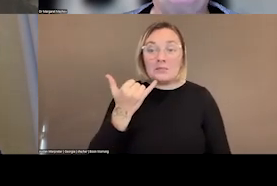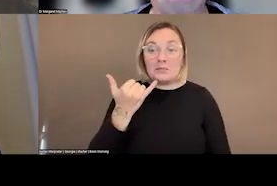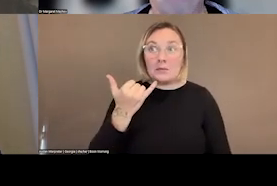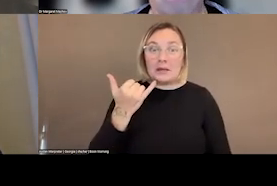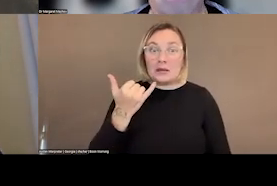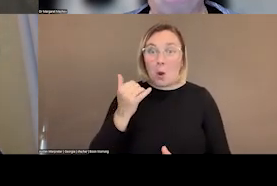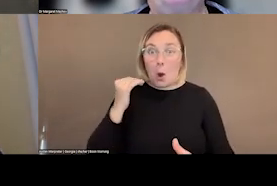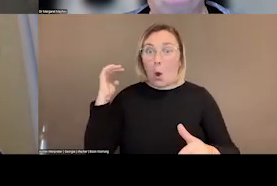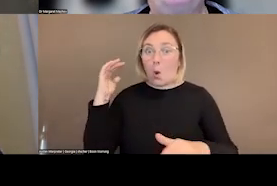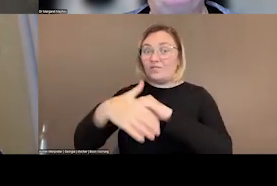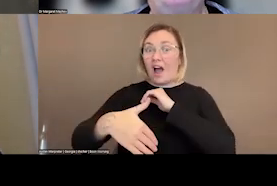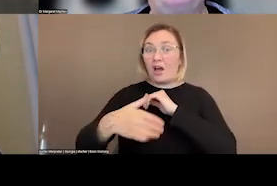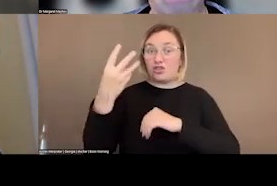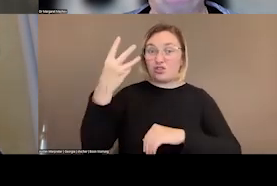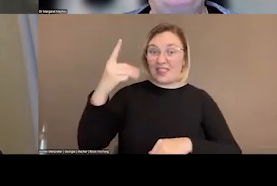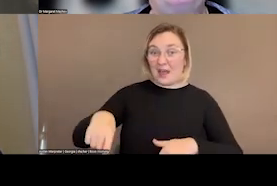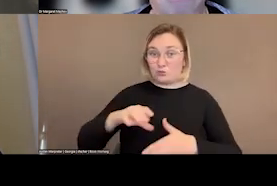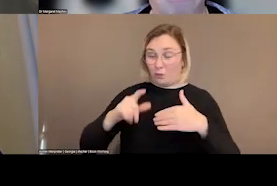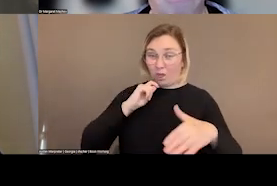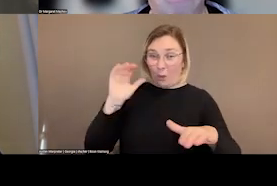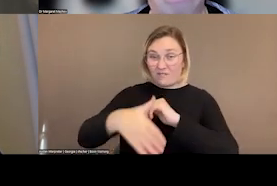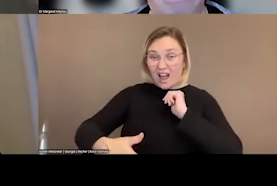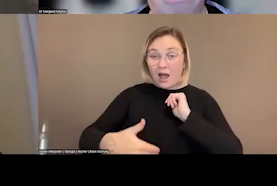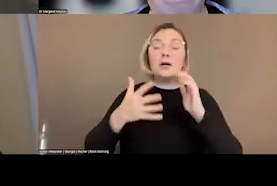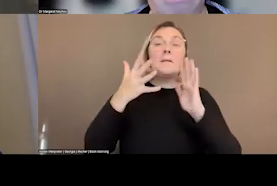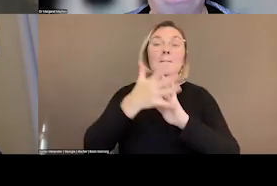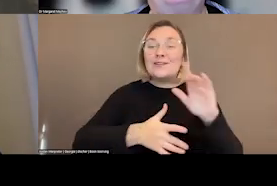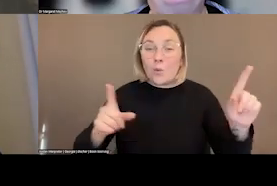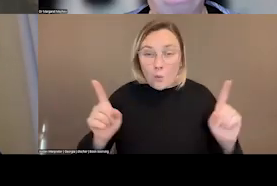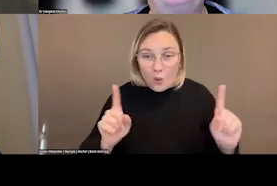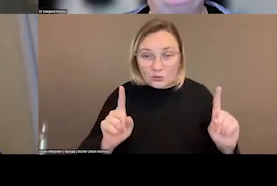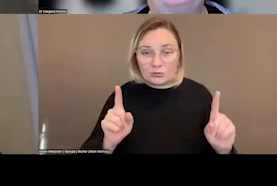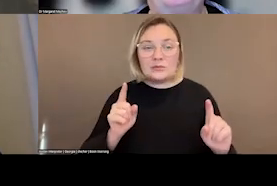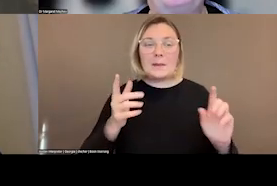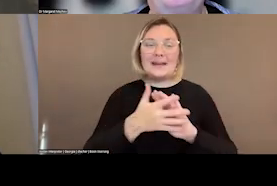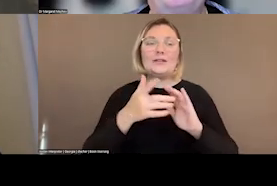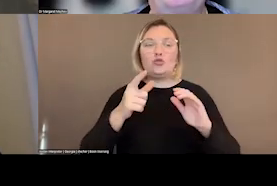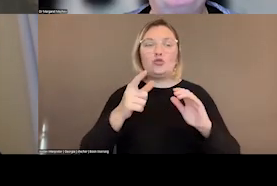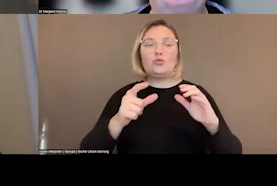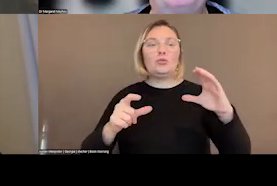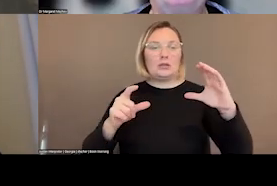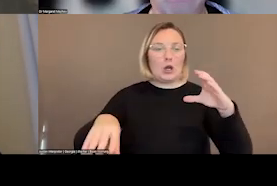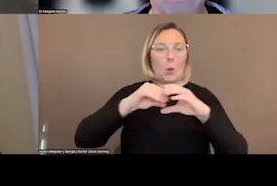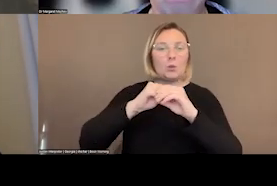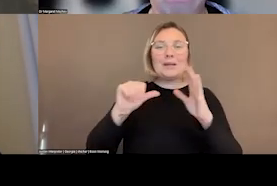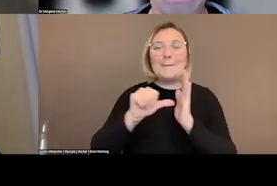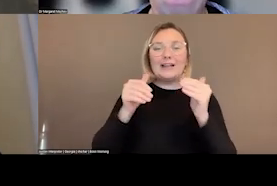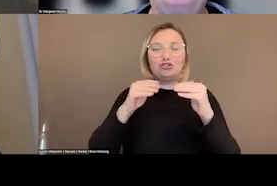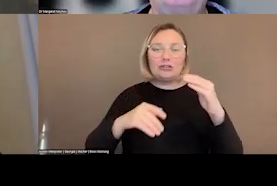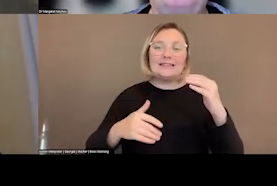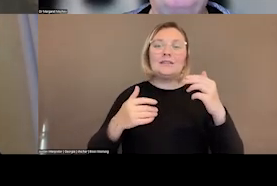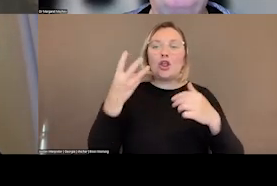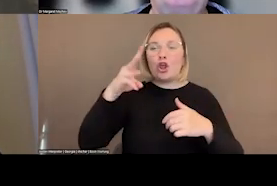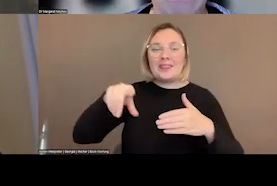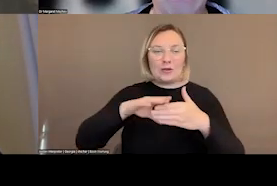bigger, a bit larger than $3,000. In which case, it would just come into the budget itself in an